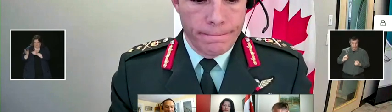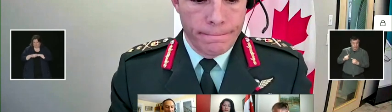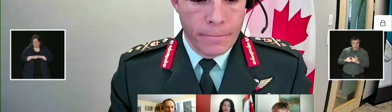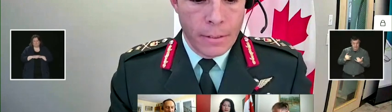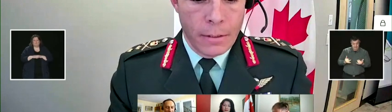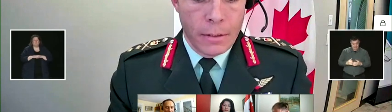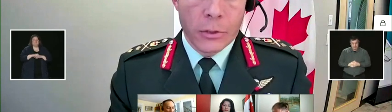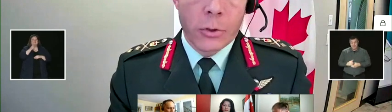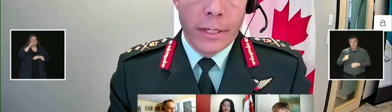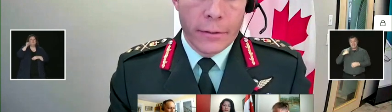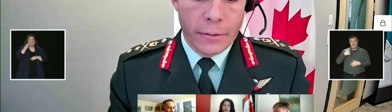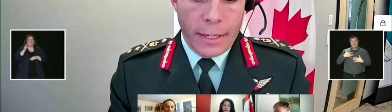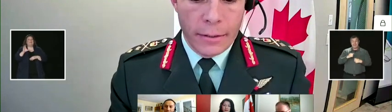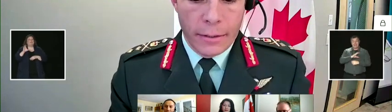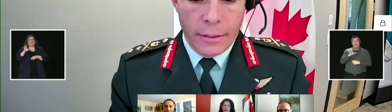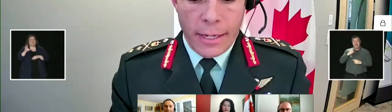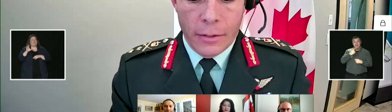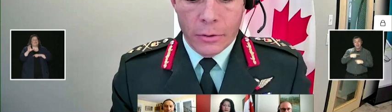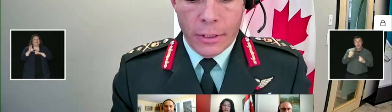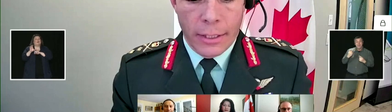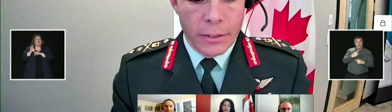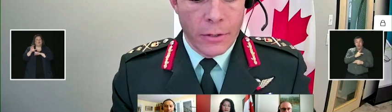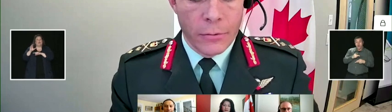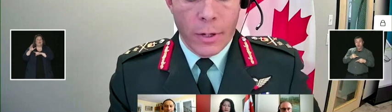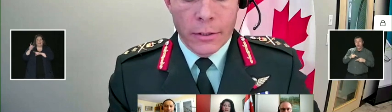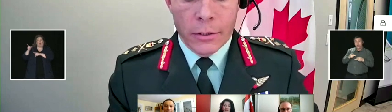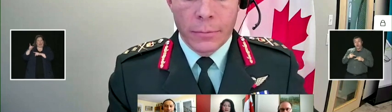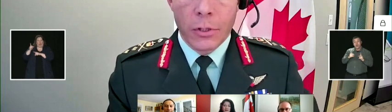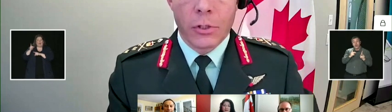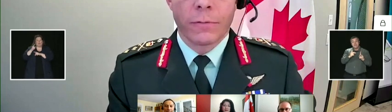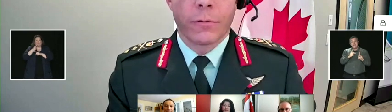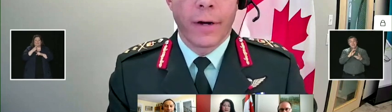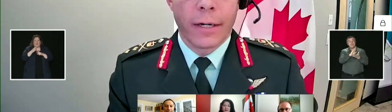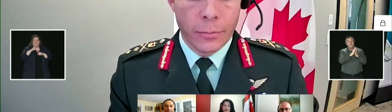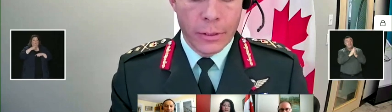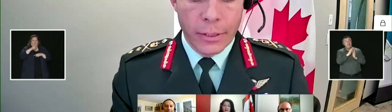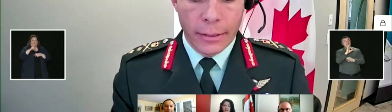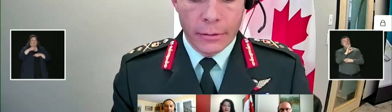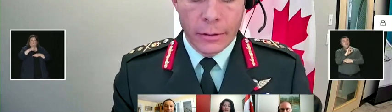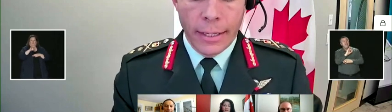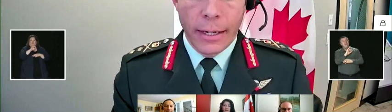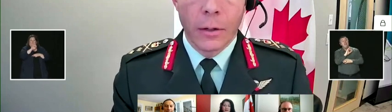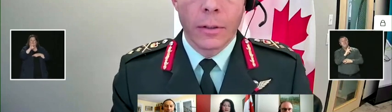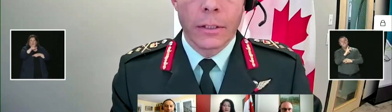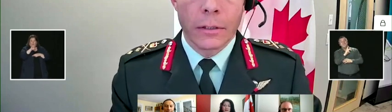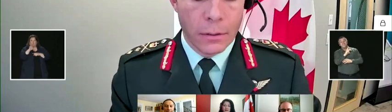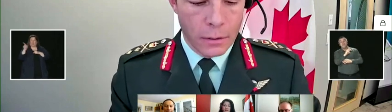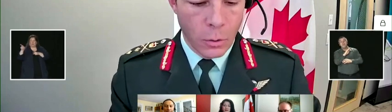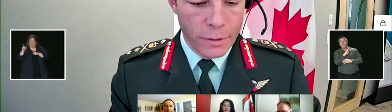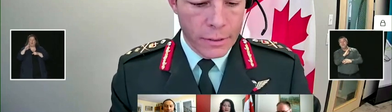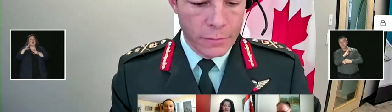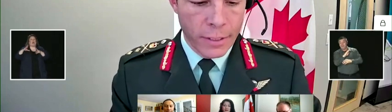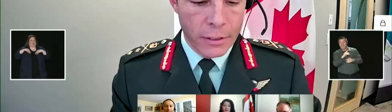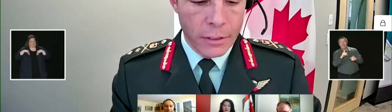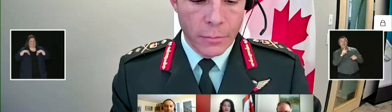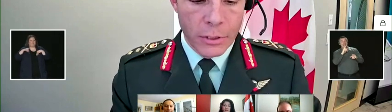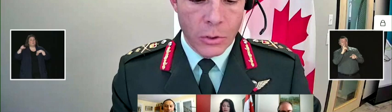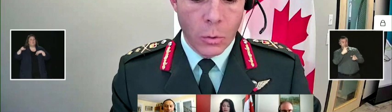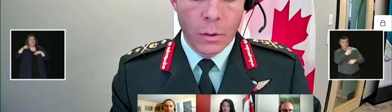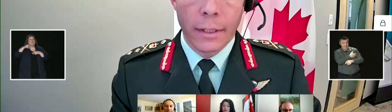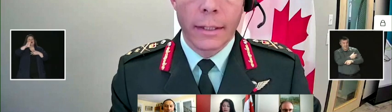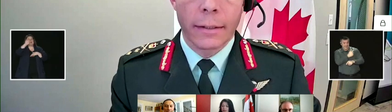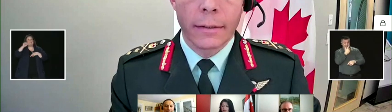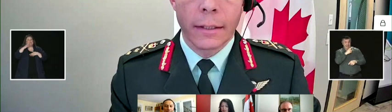date. Yesterday, Health Canada announced that it has authorized a submission for Pfizer-BioNTech to allow its COVID-19 vaccine